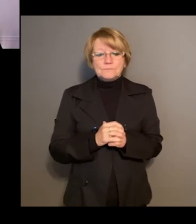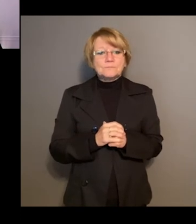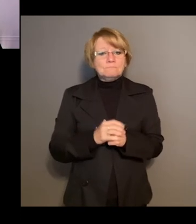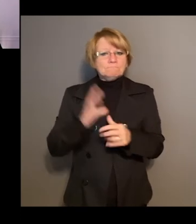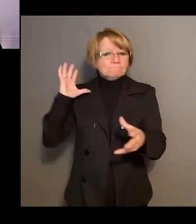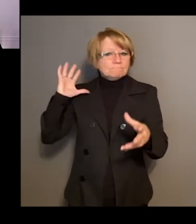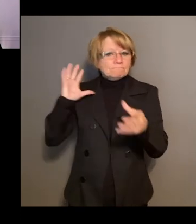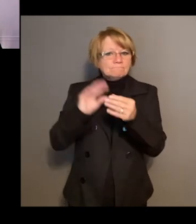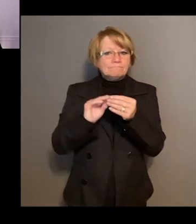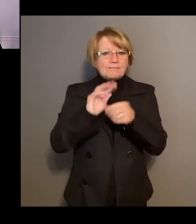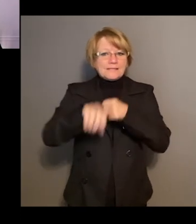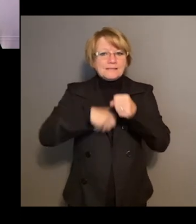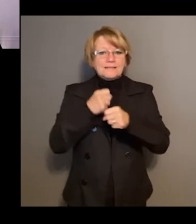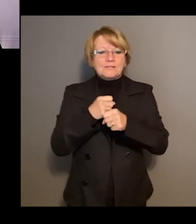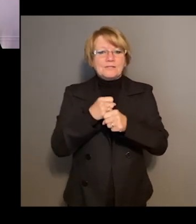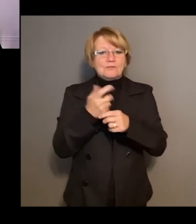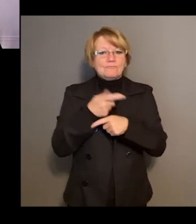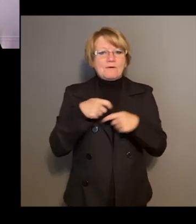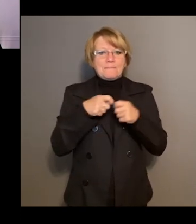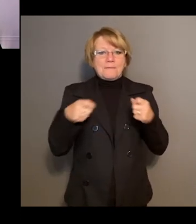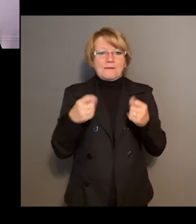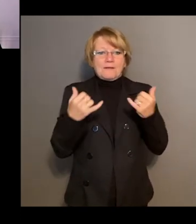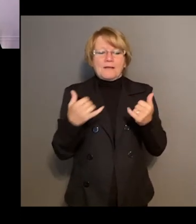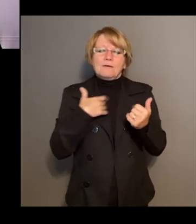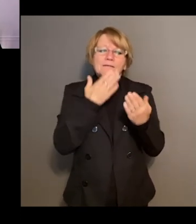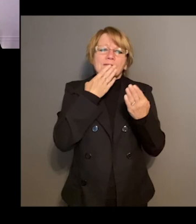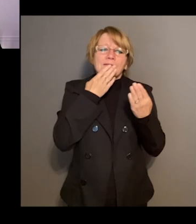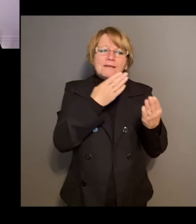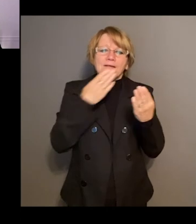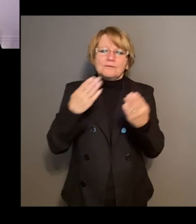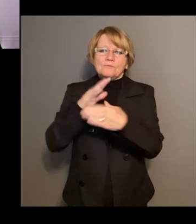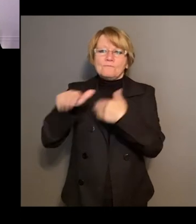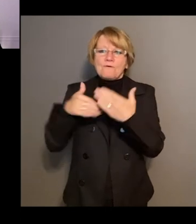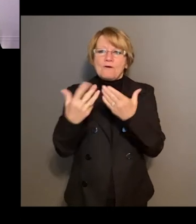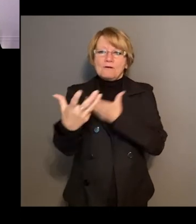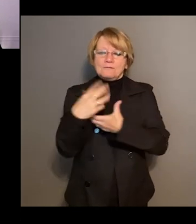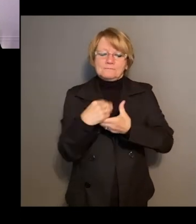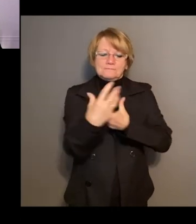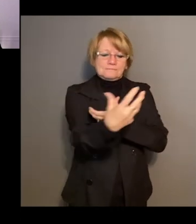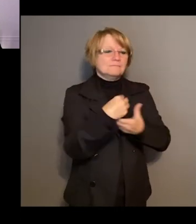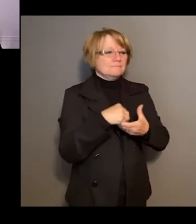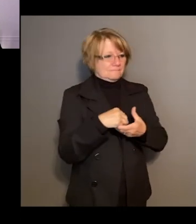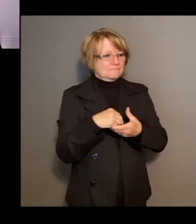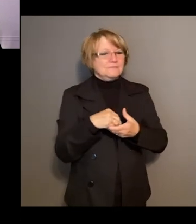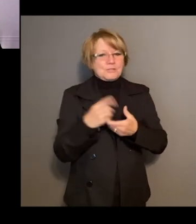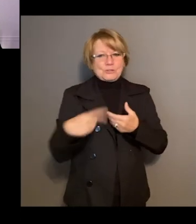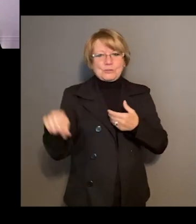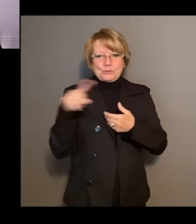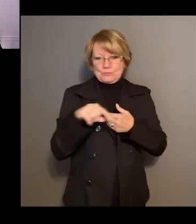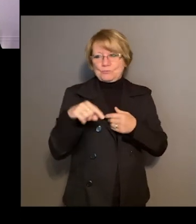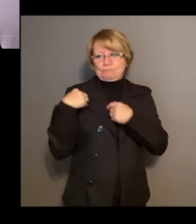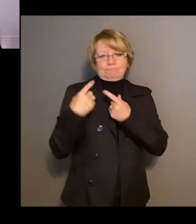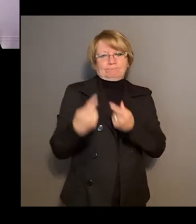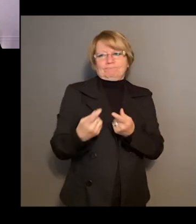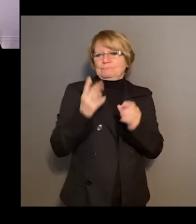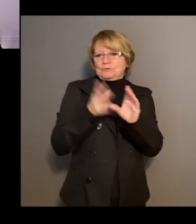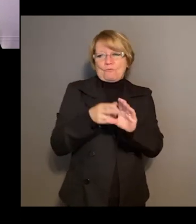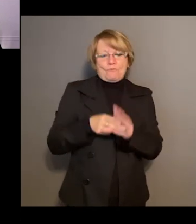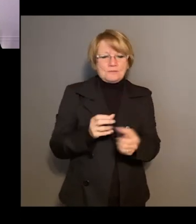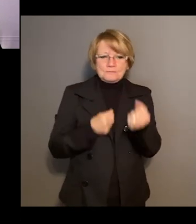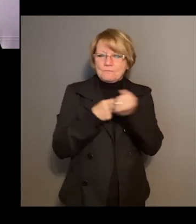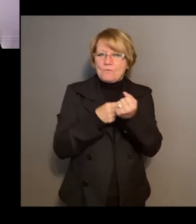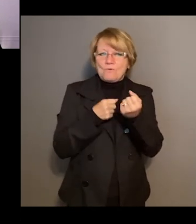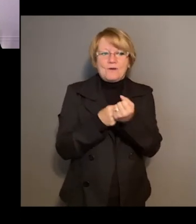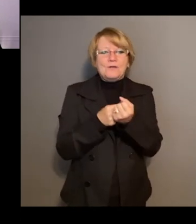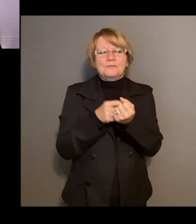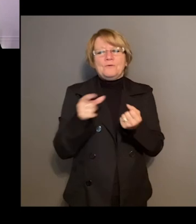As we wrap up the year, just wanted to thank you all for being part of the Social Justice Forum. A lot of you that are on here, I'm preaching to the choir. You guys have